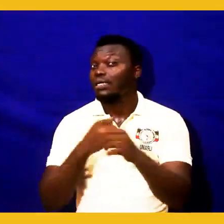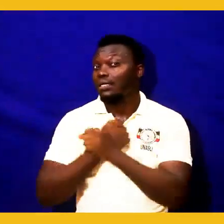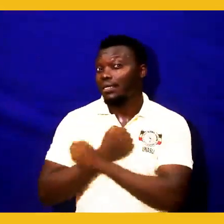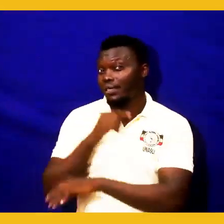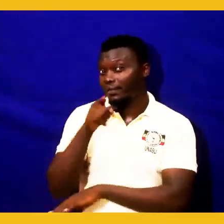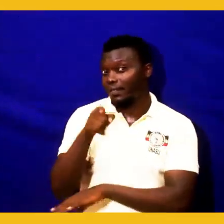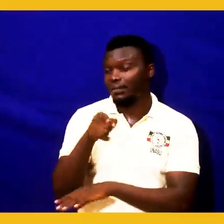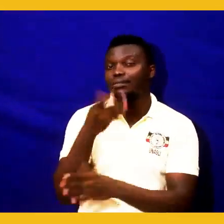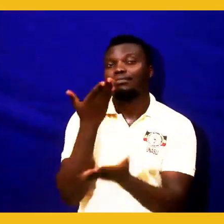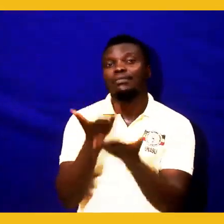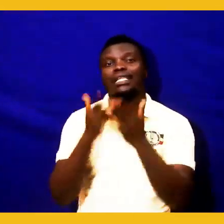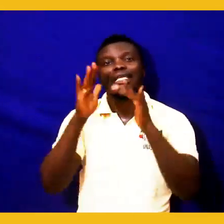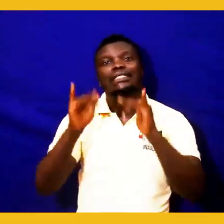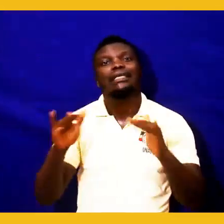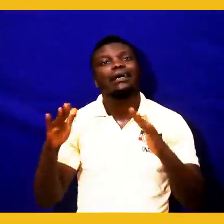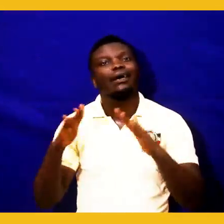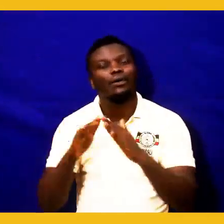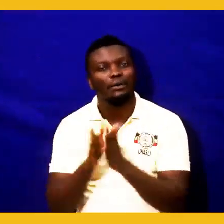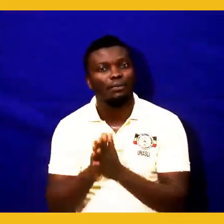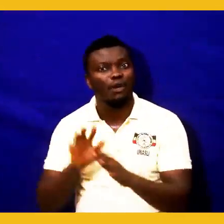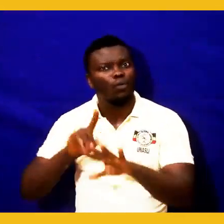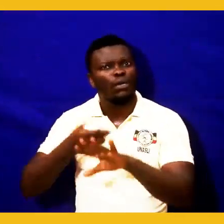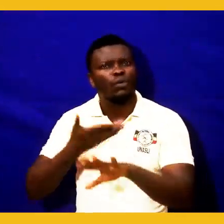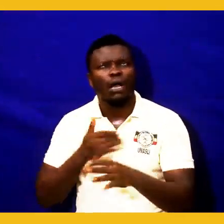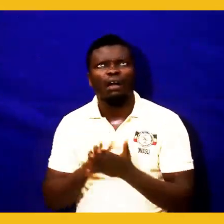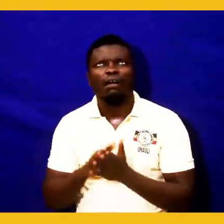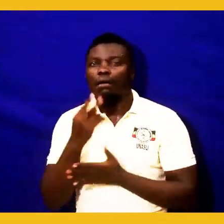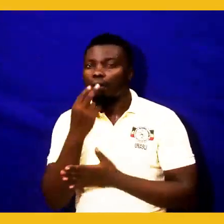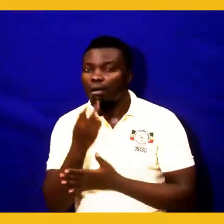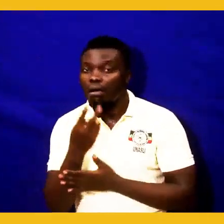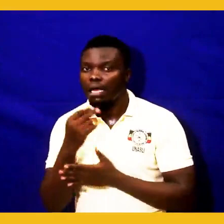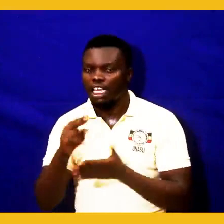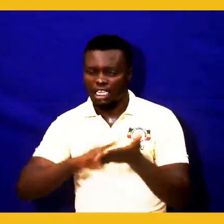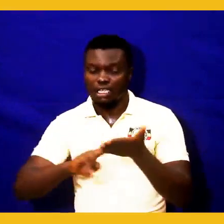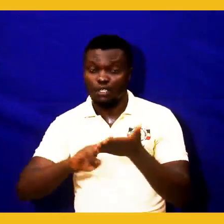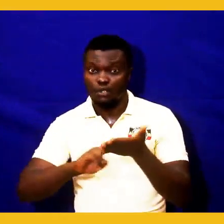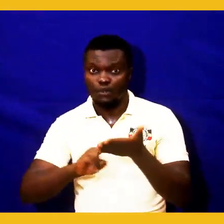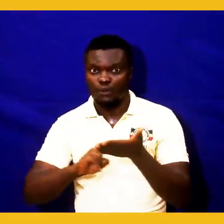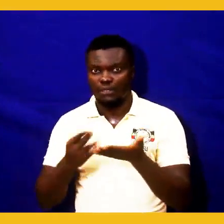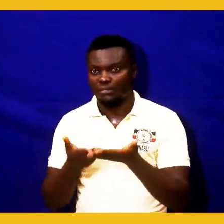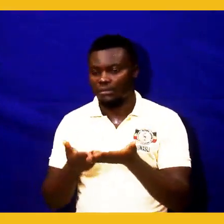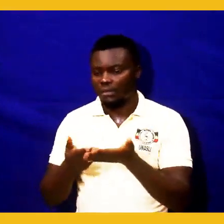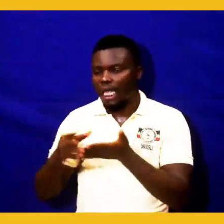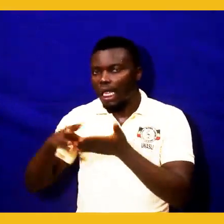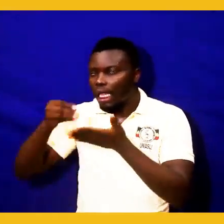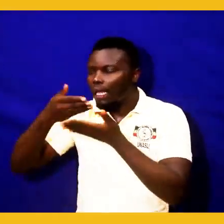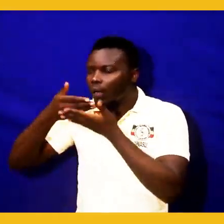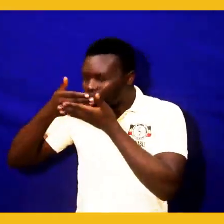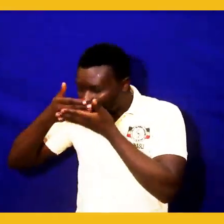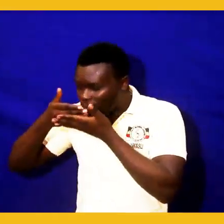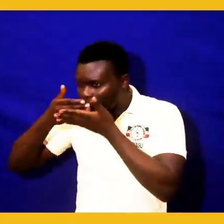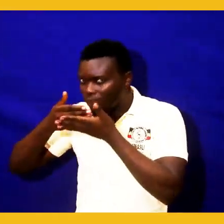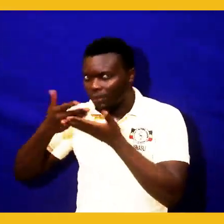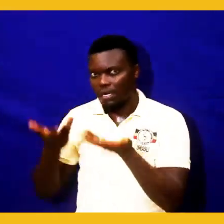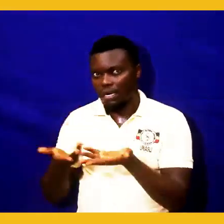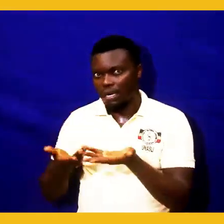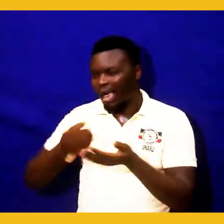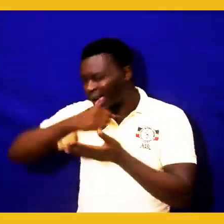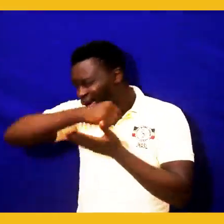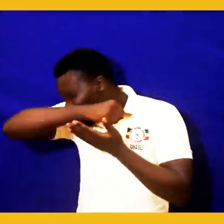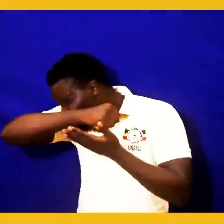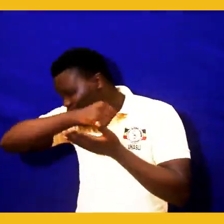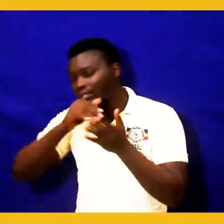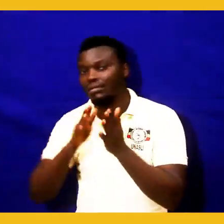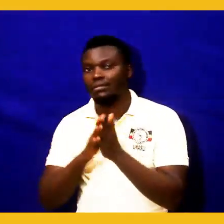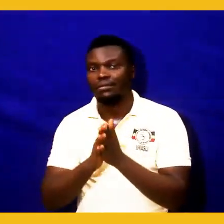needs you. Please stay at home. And when you have flu, please use a handkerchief